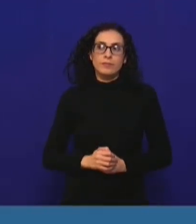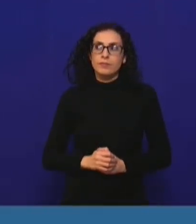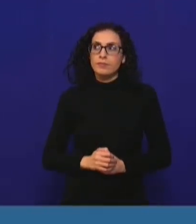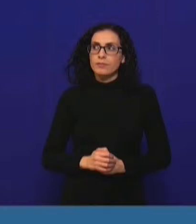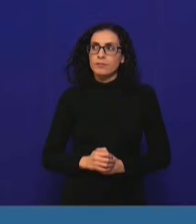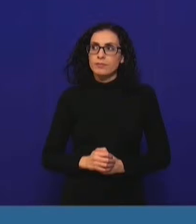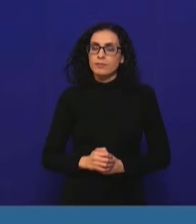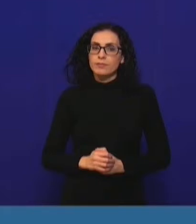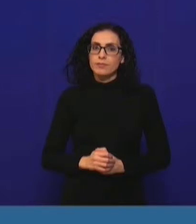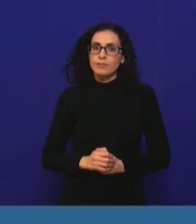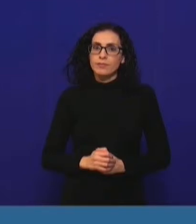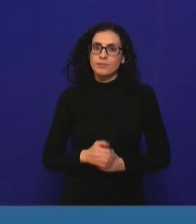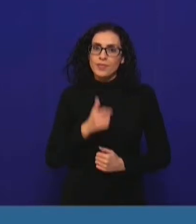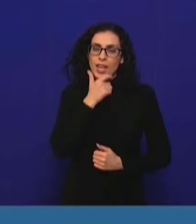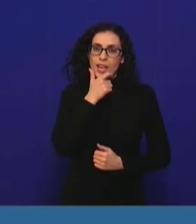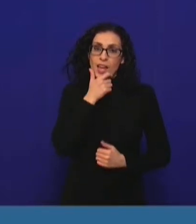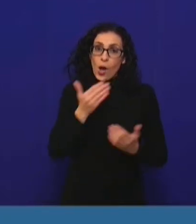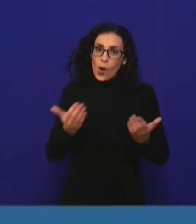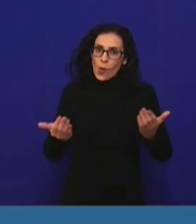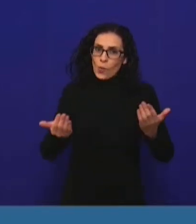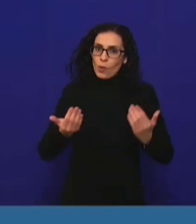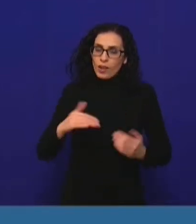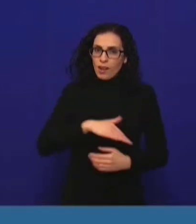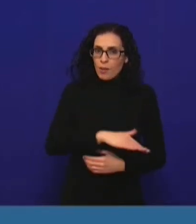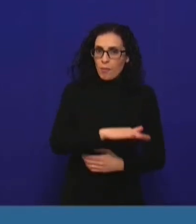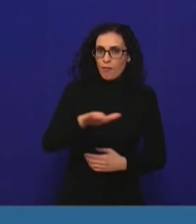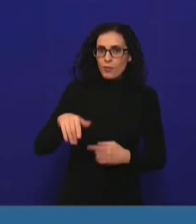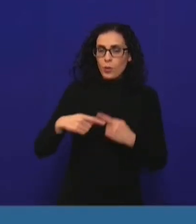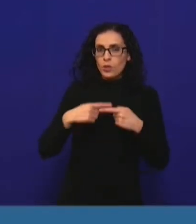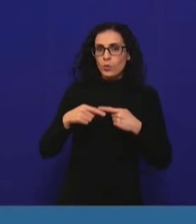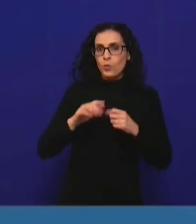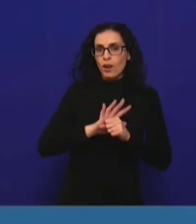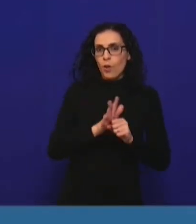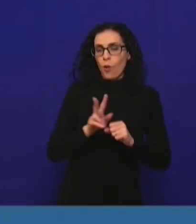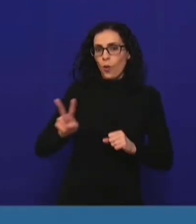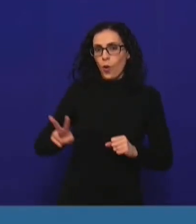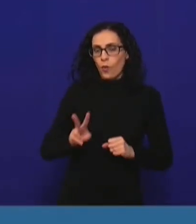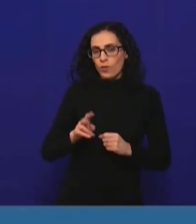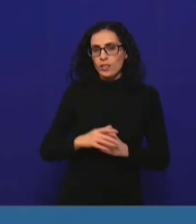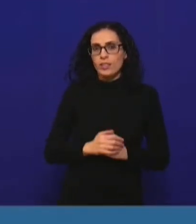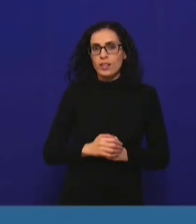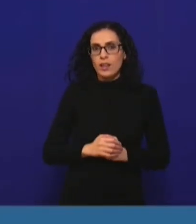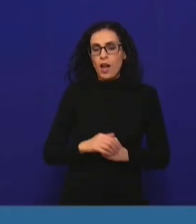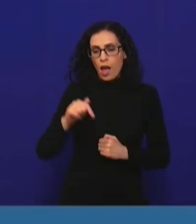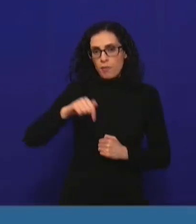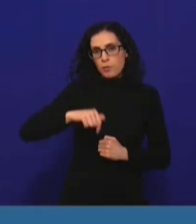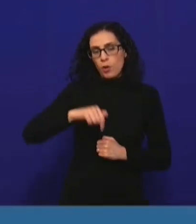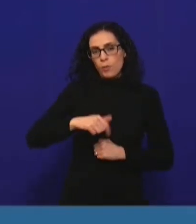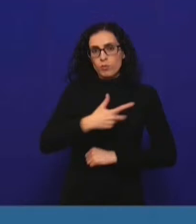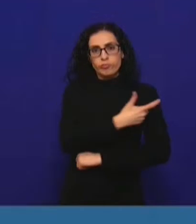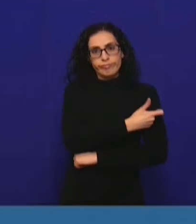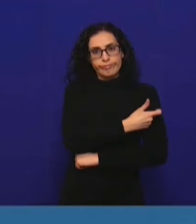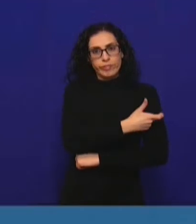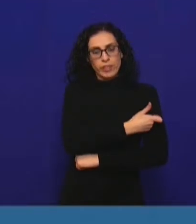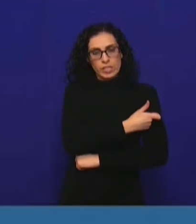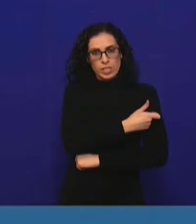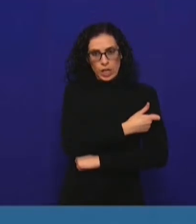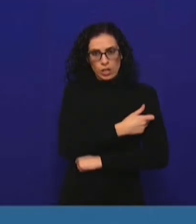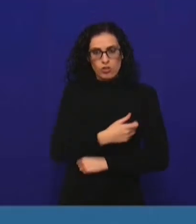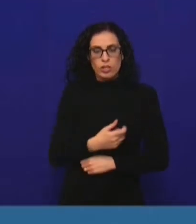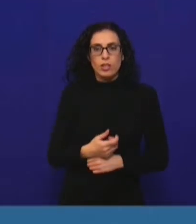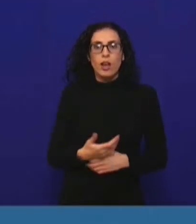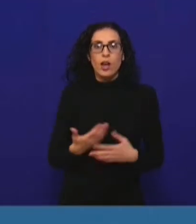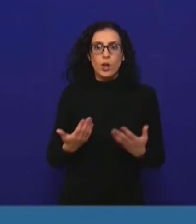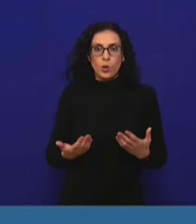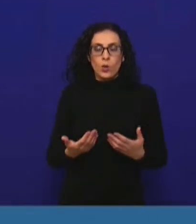Welcome everyone to this medical bulletin on COVID. We are currently ongoing with our vaccination program whereby